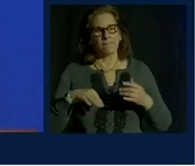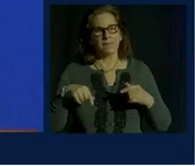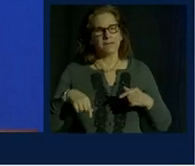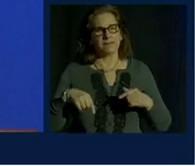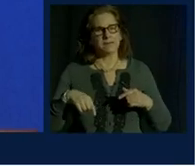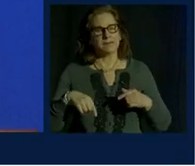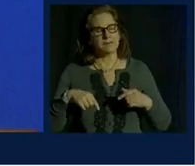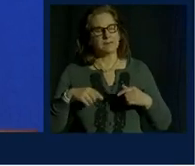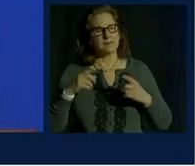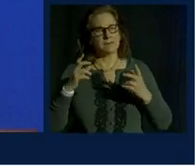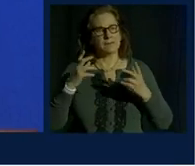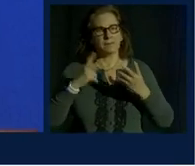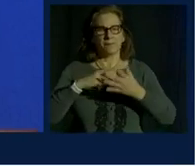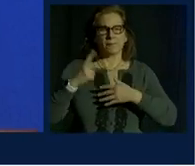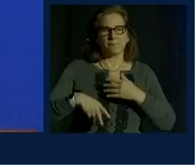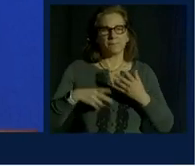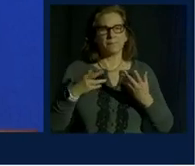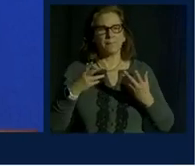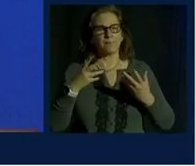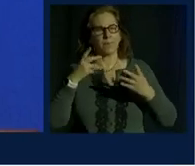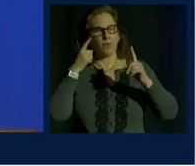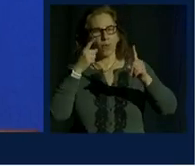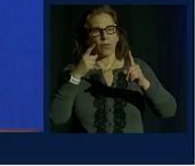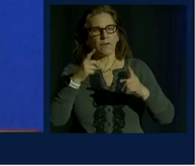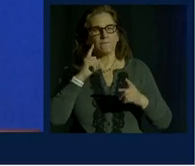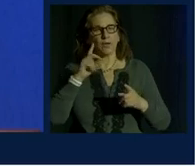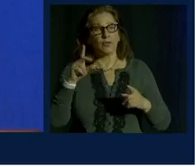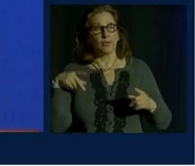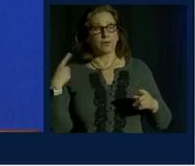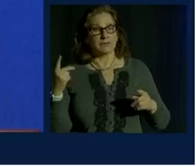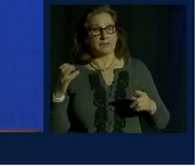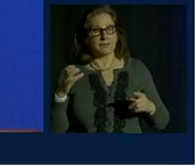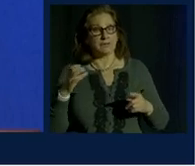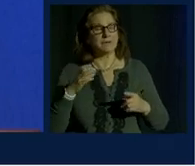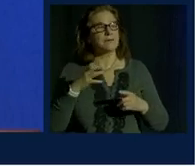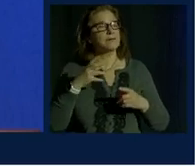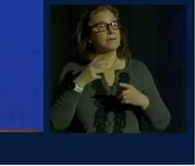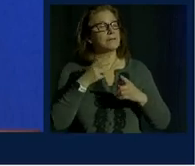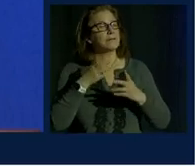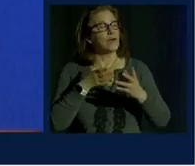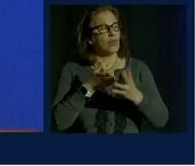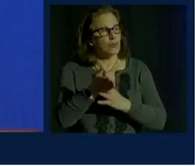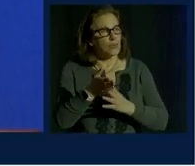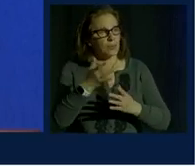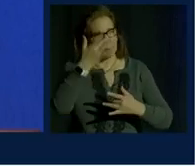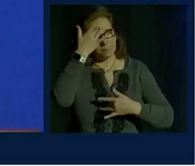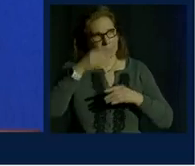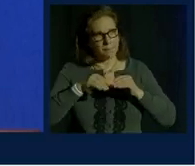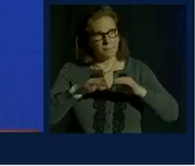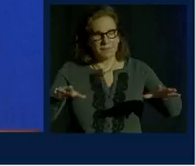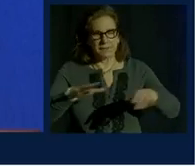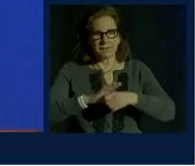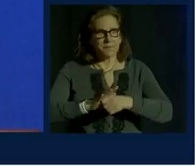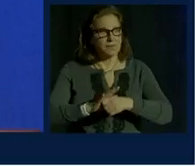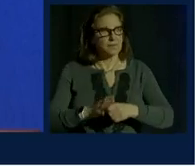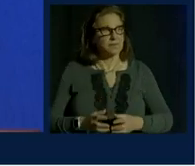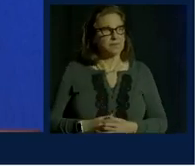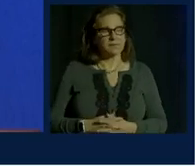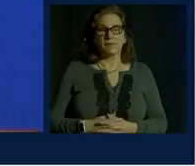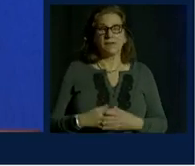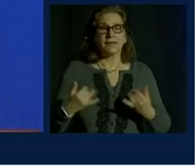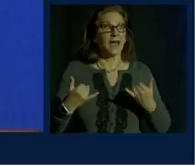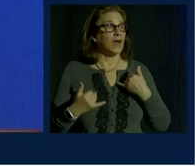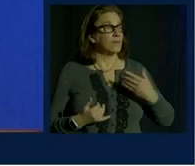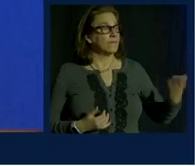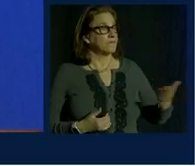well as our focus on getting the district to the other side of the pandemic. So with that, please help me in welcoming DemPed's Director of